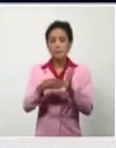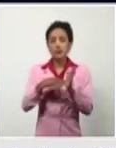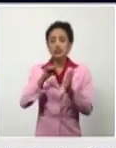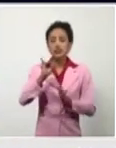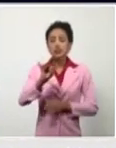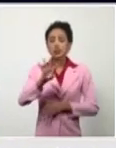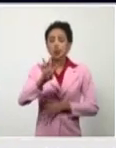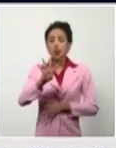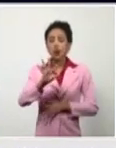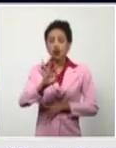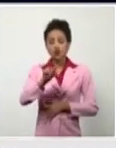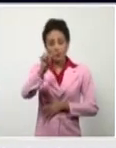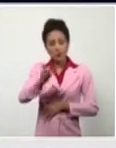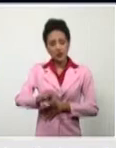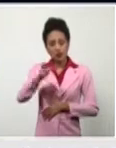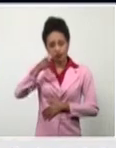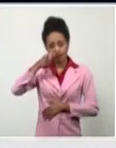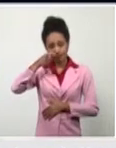1,748 people.